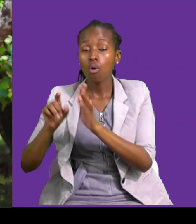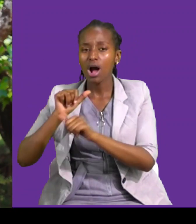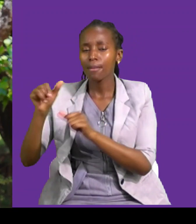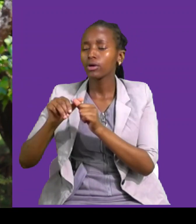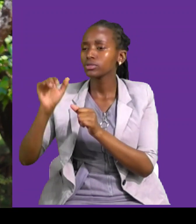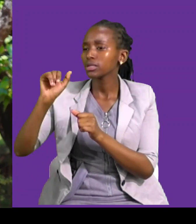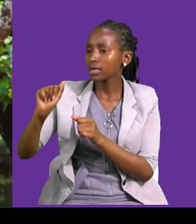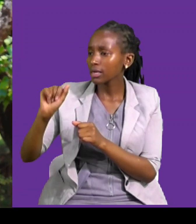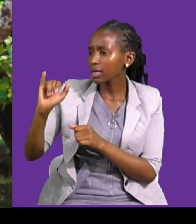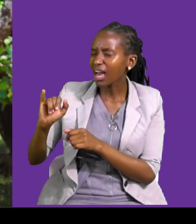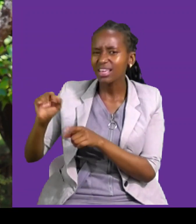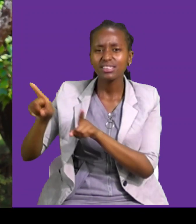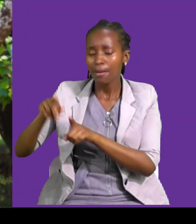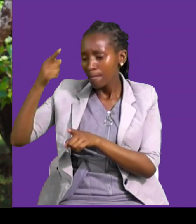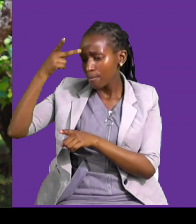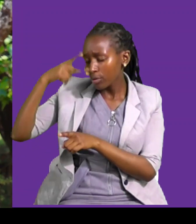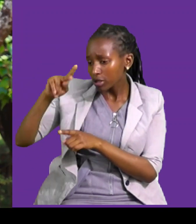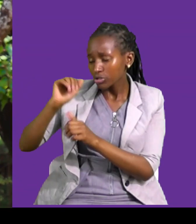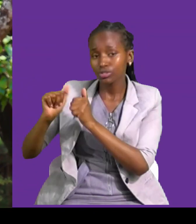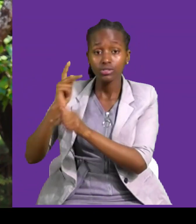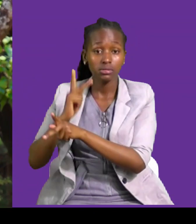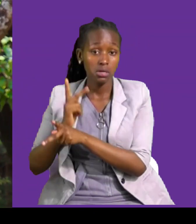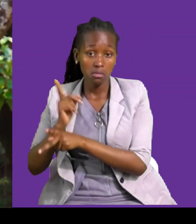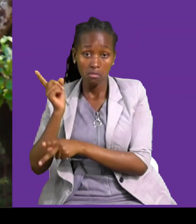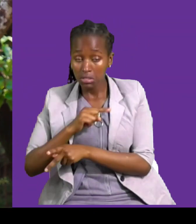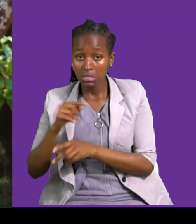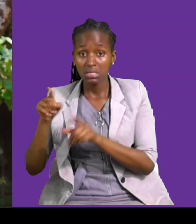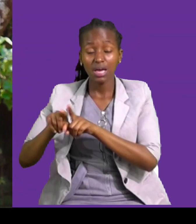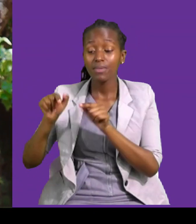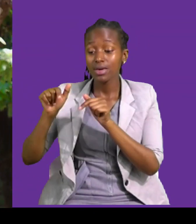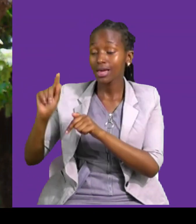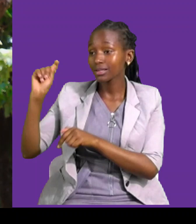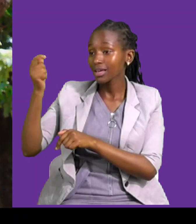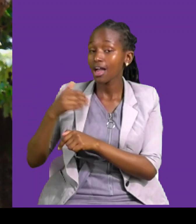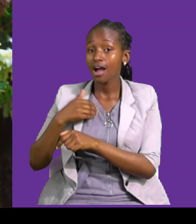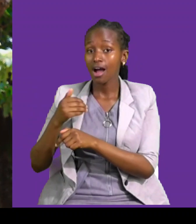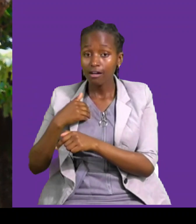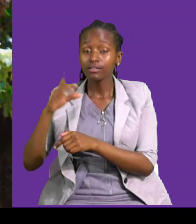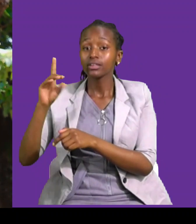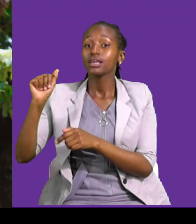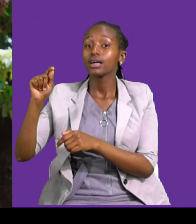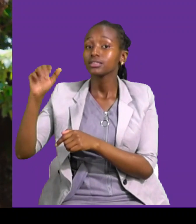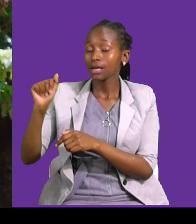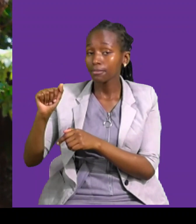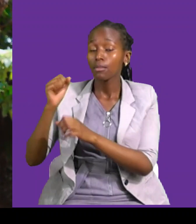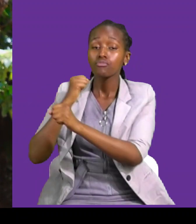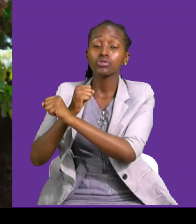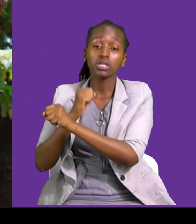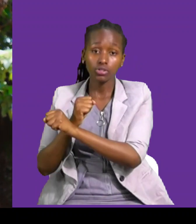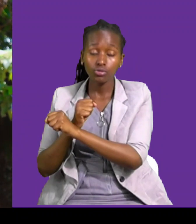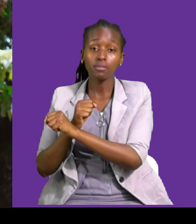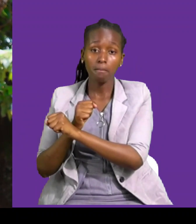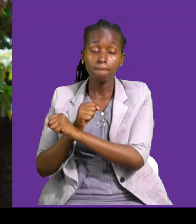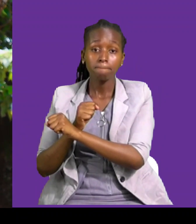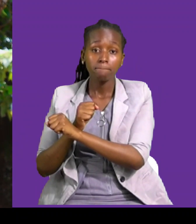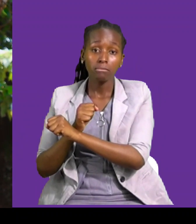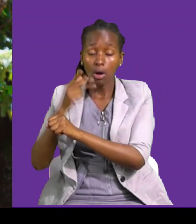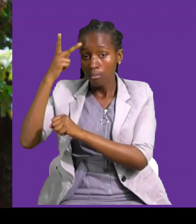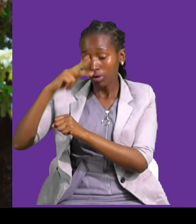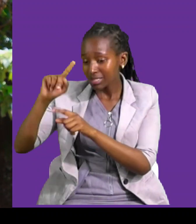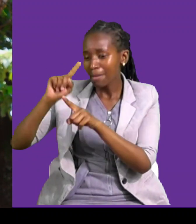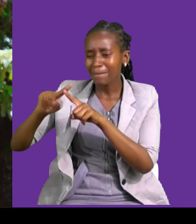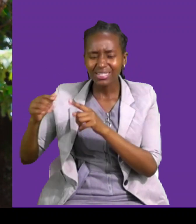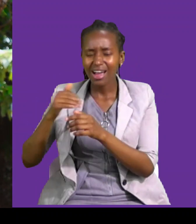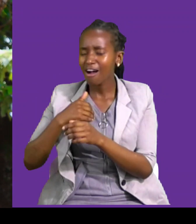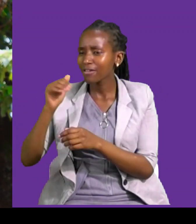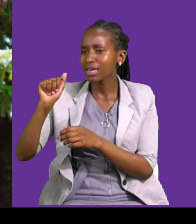have a policy that is in place. When you look at Kenya, we have a Data Protection Act, but ideally we don't have an AI law. Okay. So when you talk about democratizing